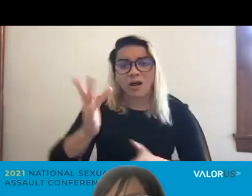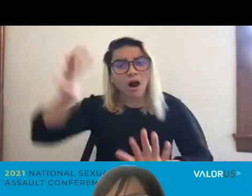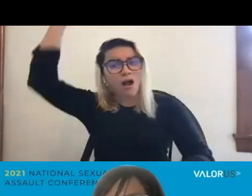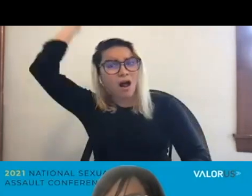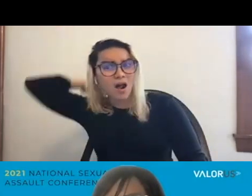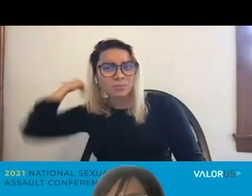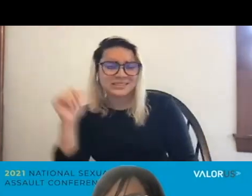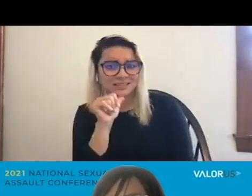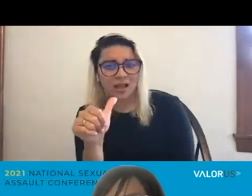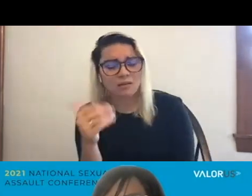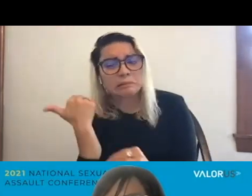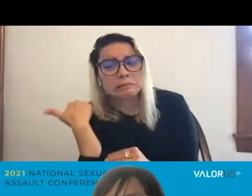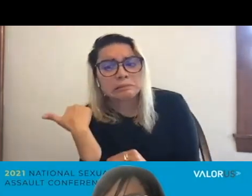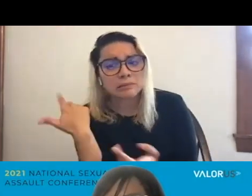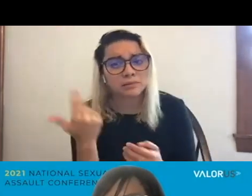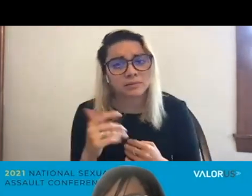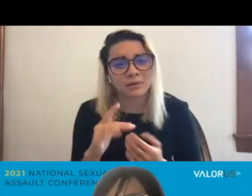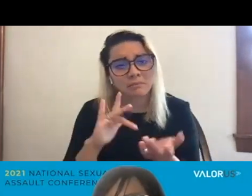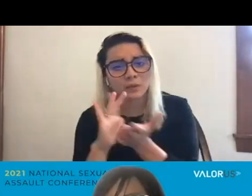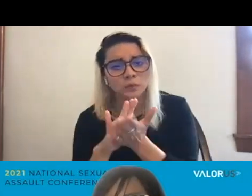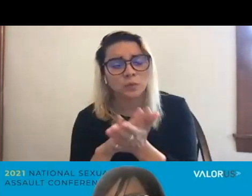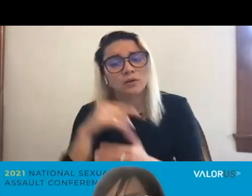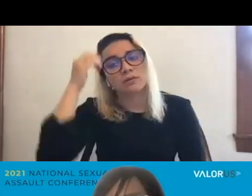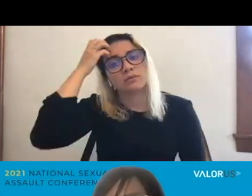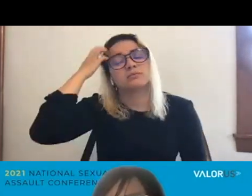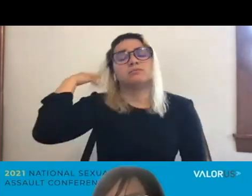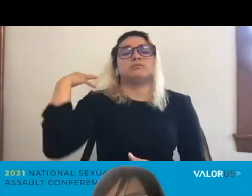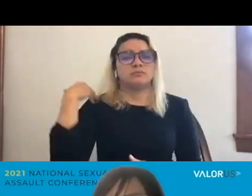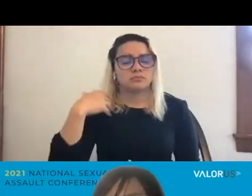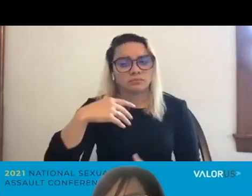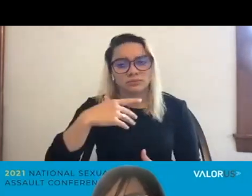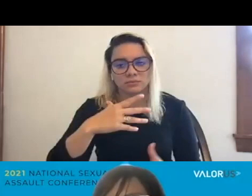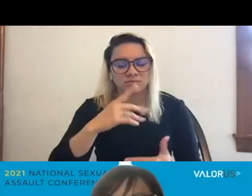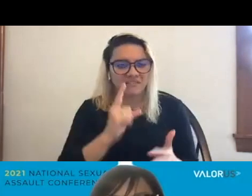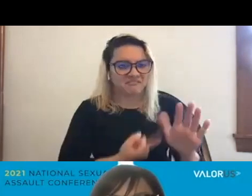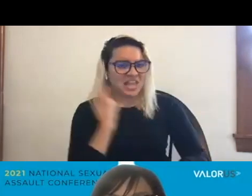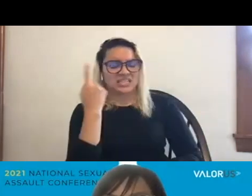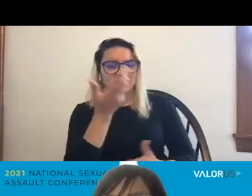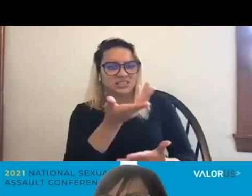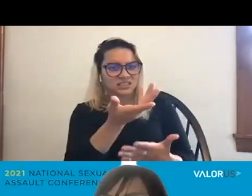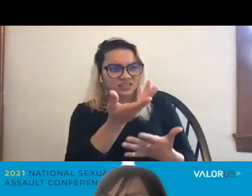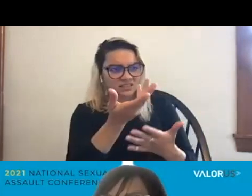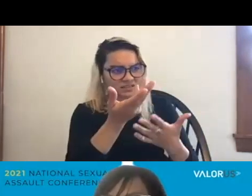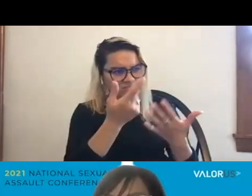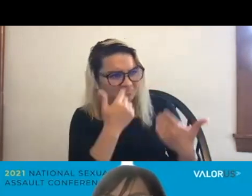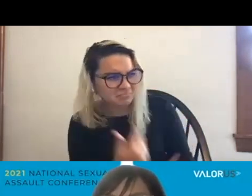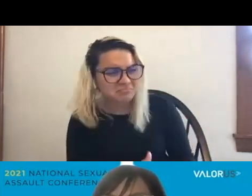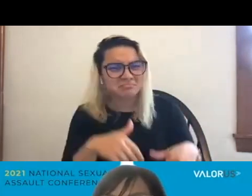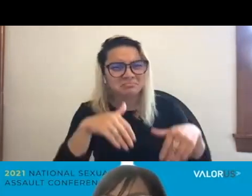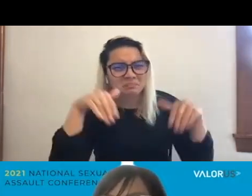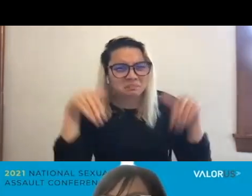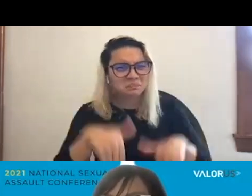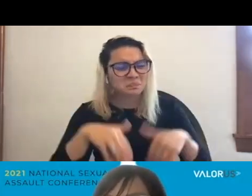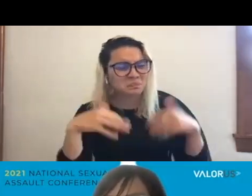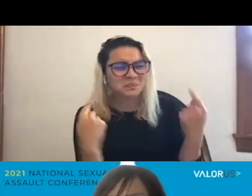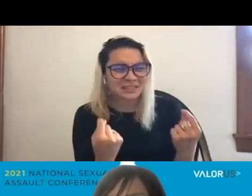I was so just deeply offended and in shock. And I really felt like the school needed to understand